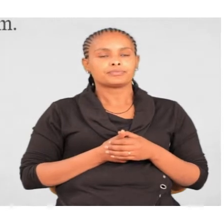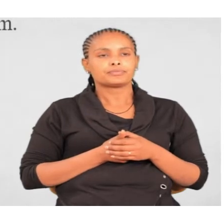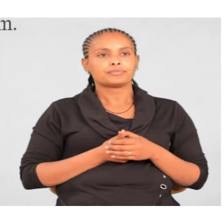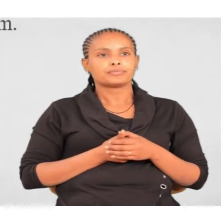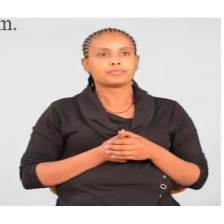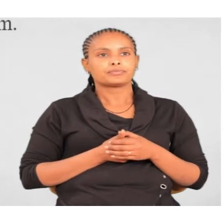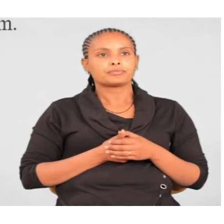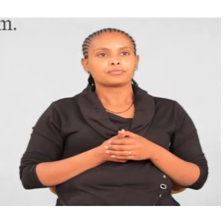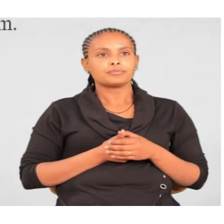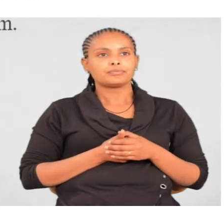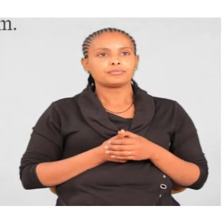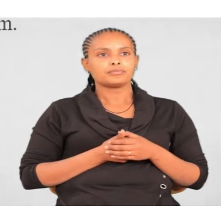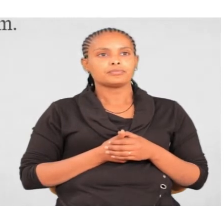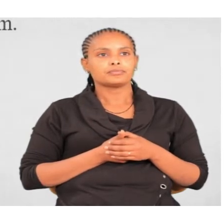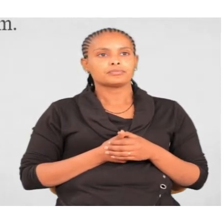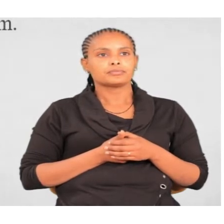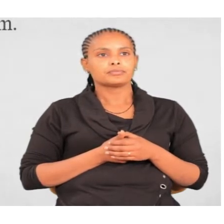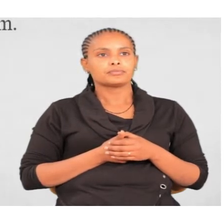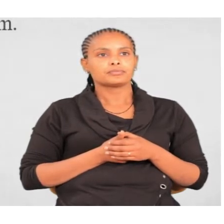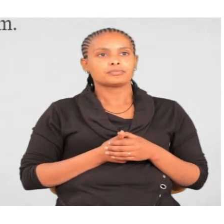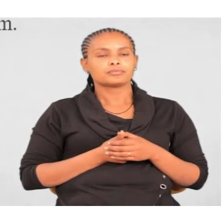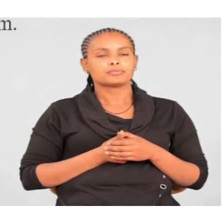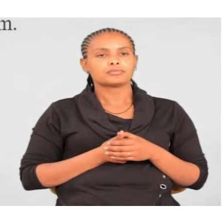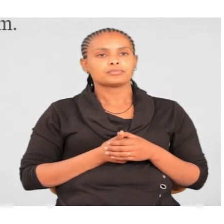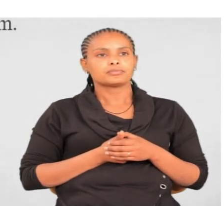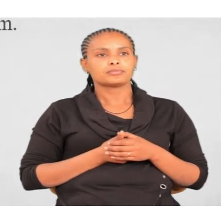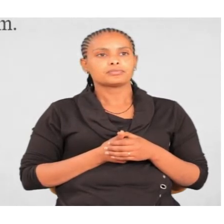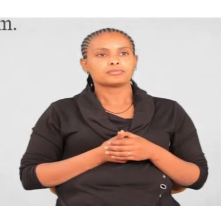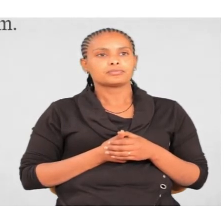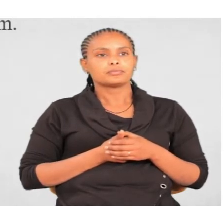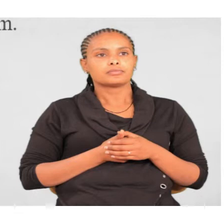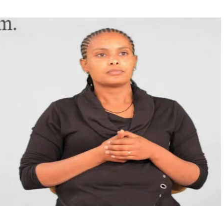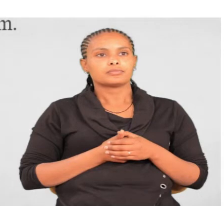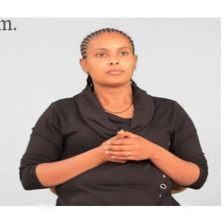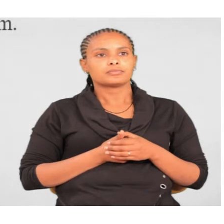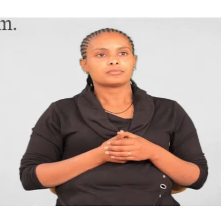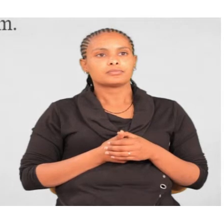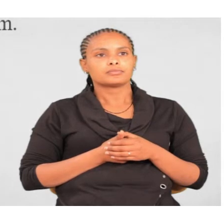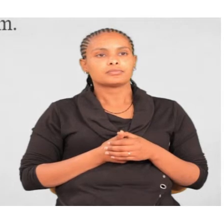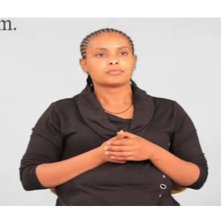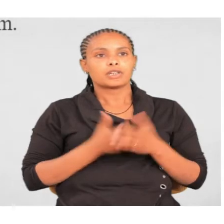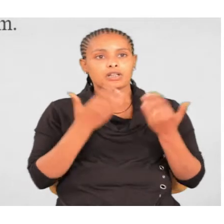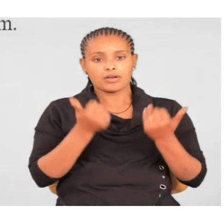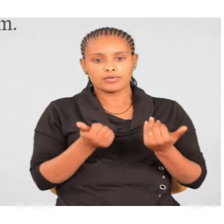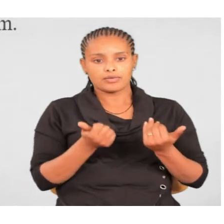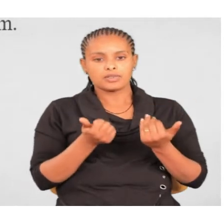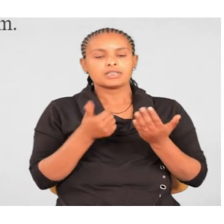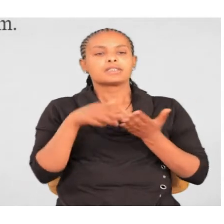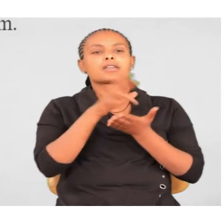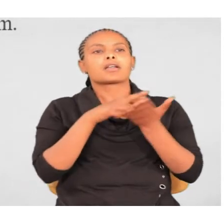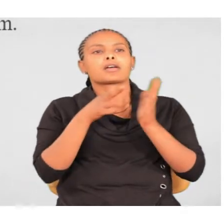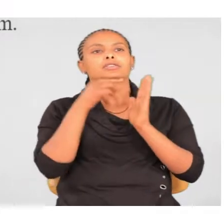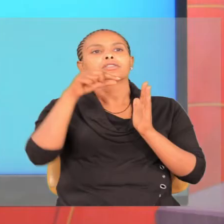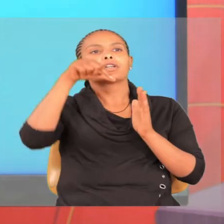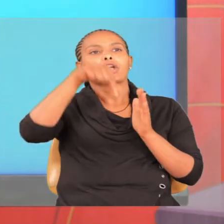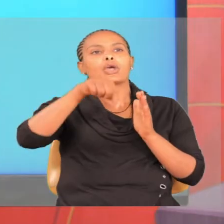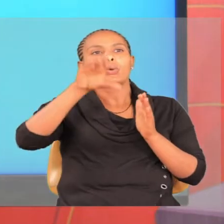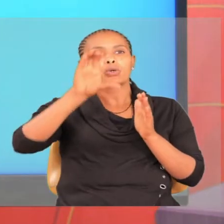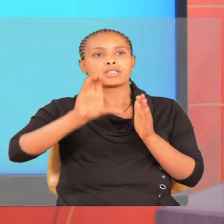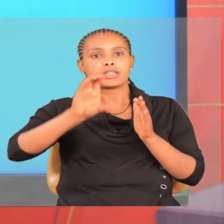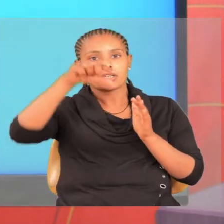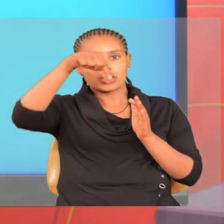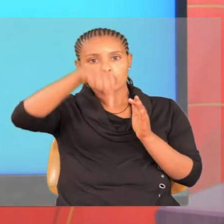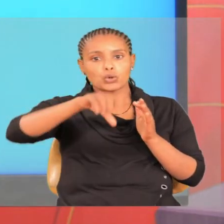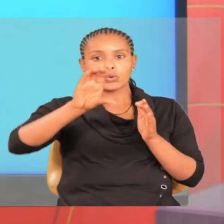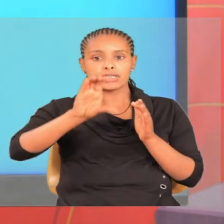D divided by concentration of A to the power of A times concentration of B raised to B. Now, the reaction quotient, which